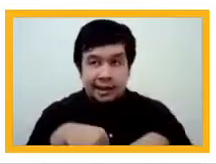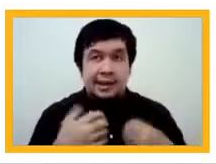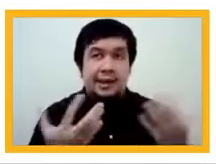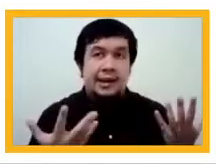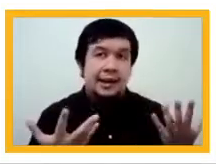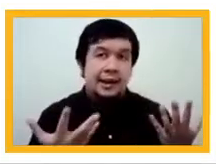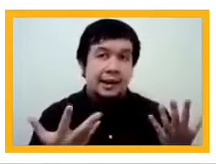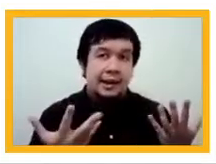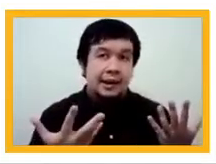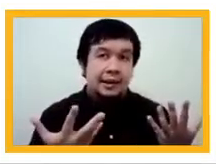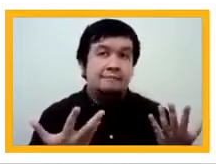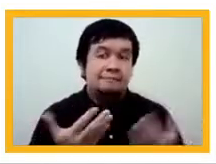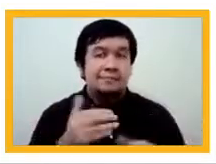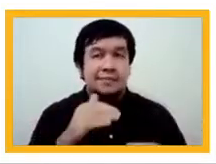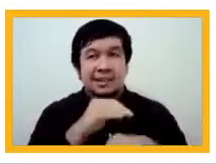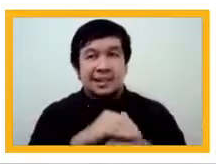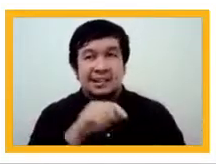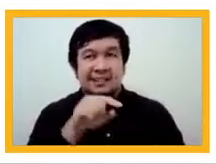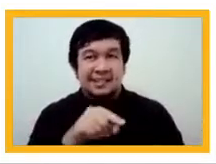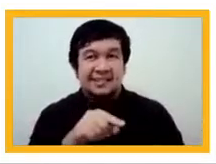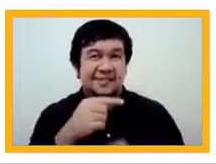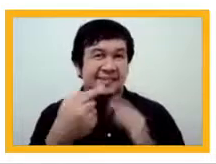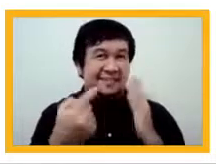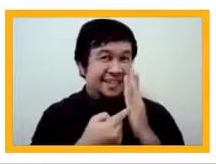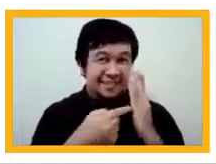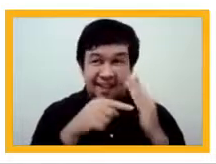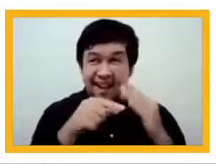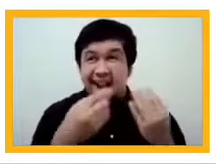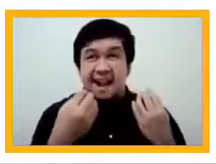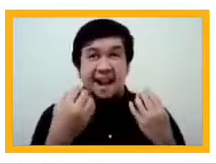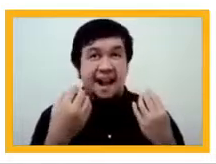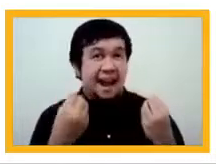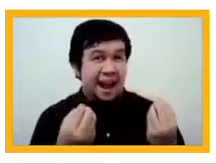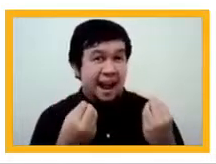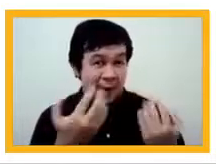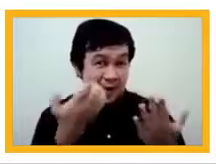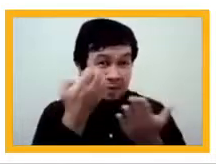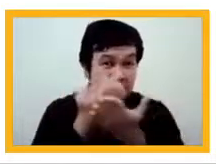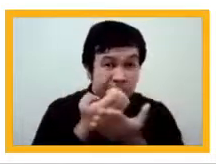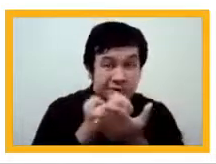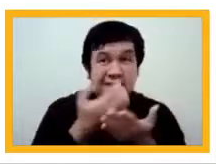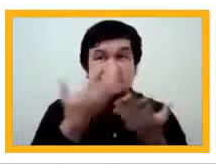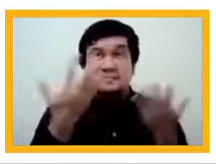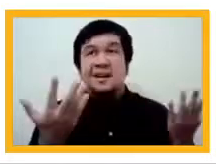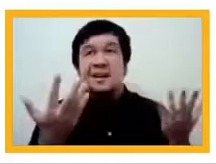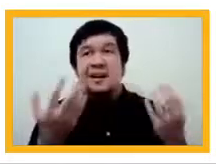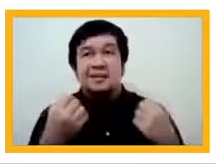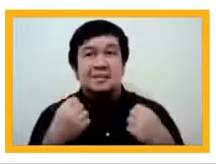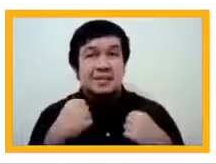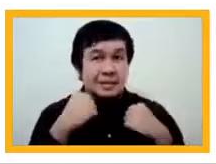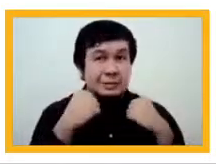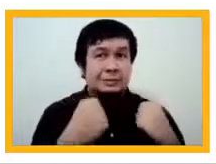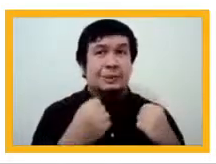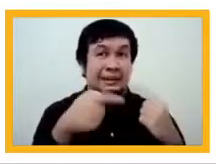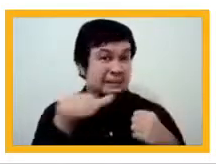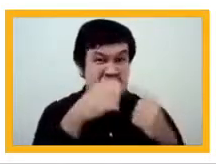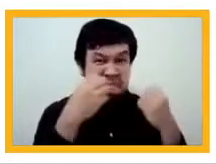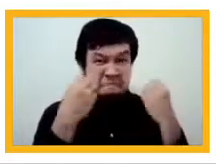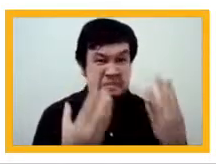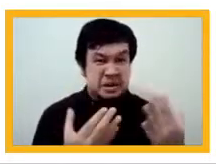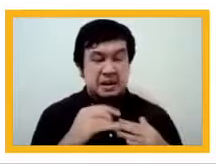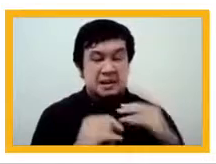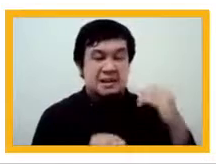to contribute to the economy, because most of the IT industries in developing countries are still nascent or small. And the developing